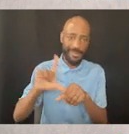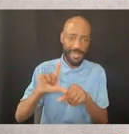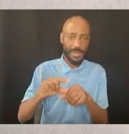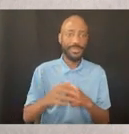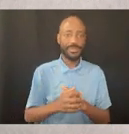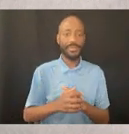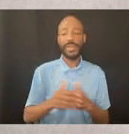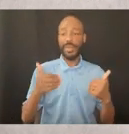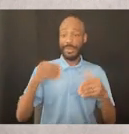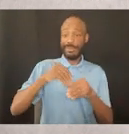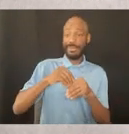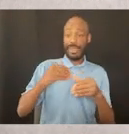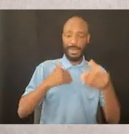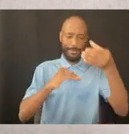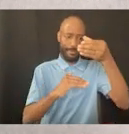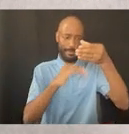green disinfectant inside.